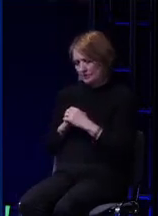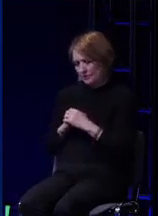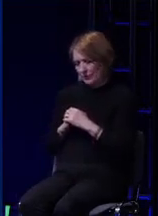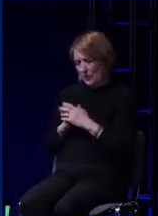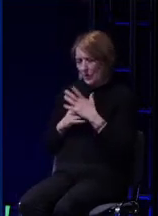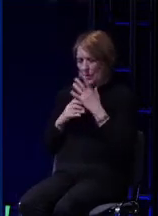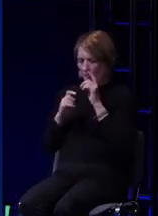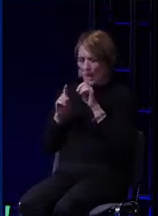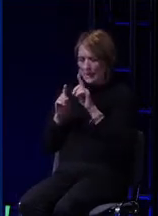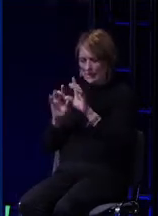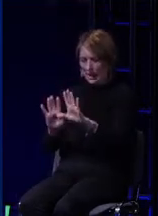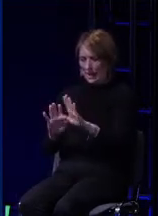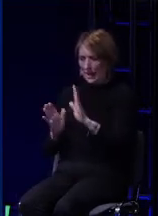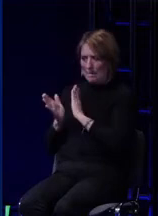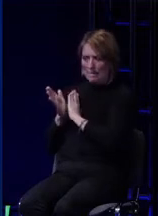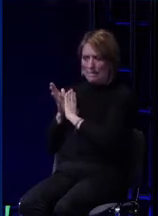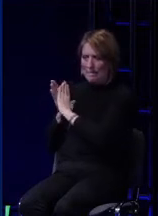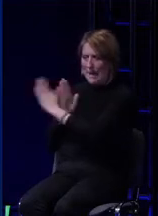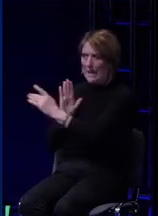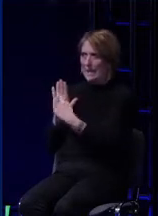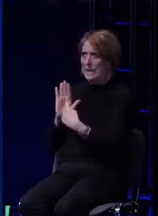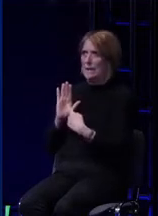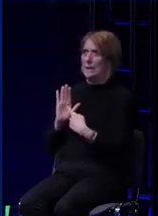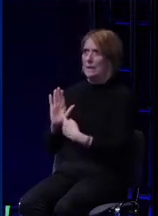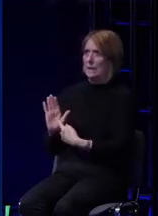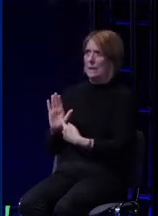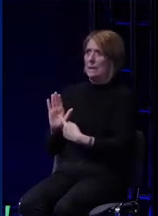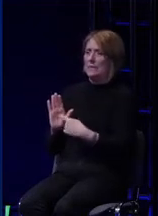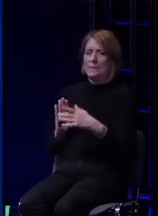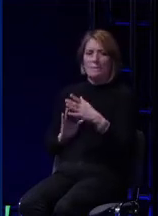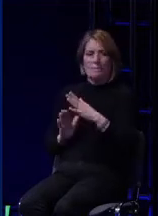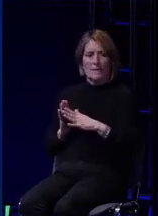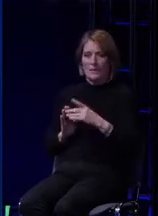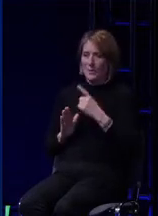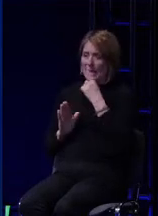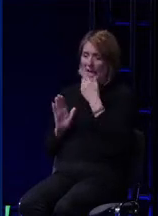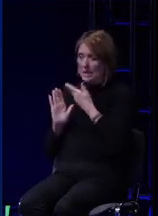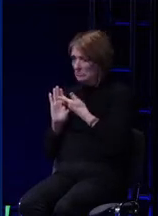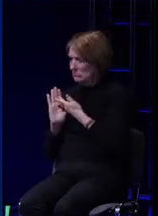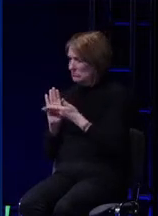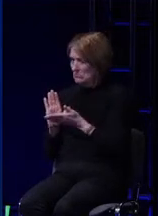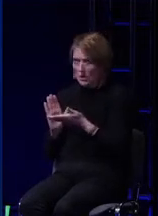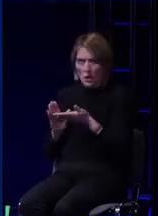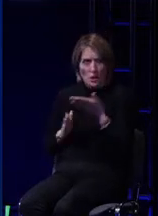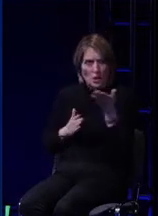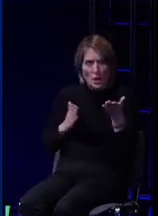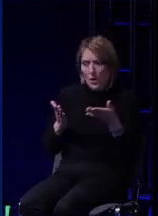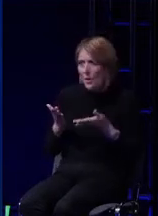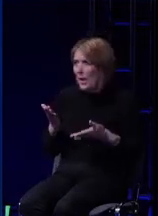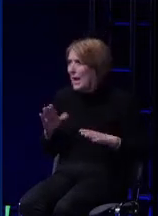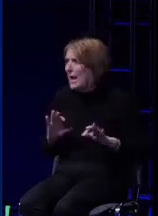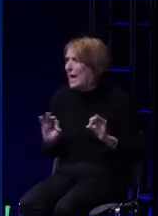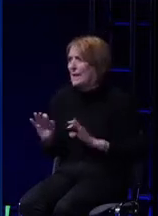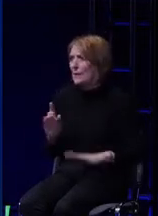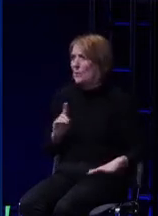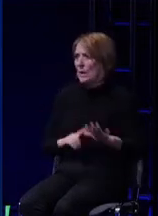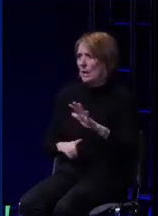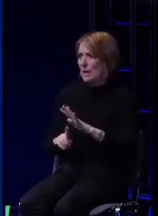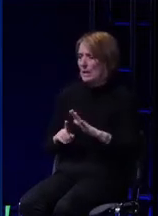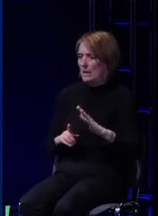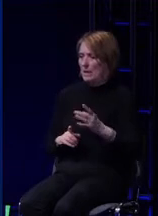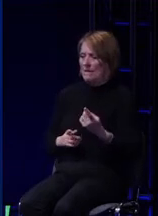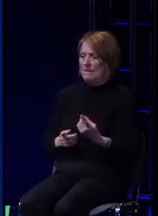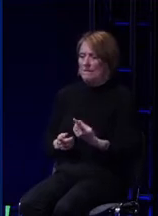see it like a blank canvas, as I said, simply because it means that we can go anywhere, and I think that's the key. We want to create a